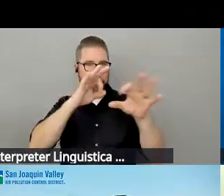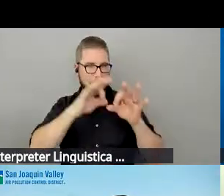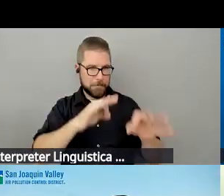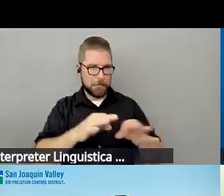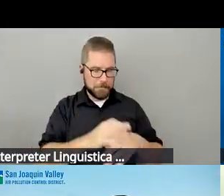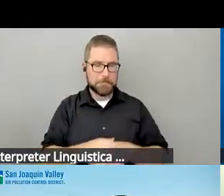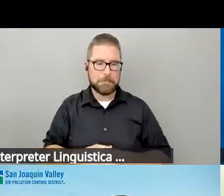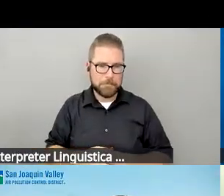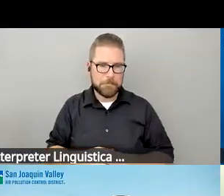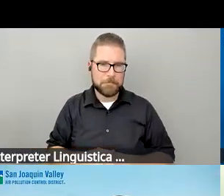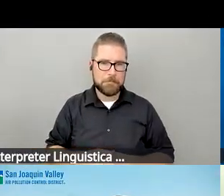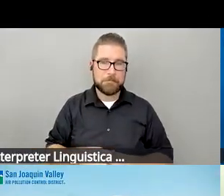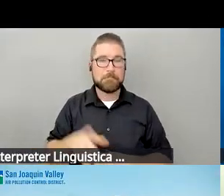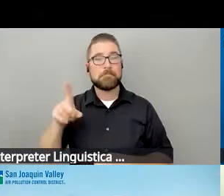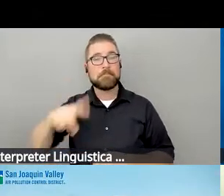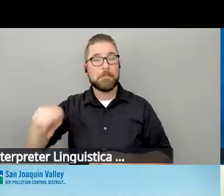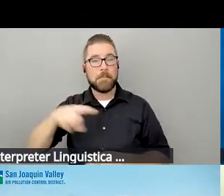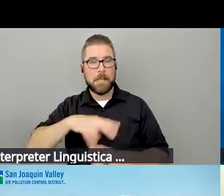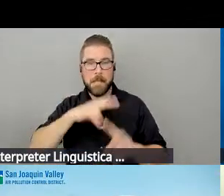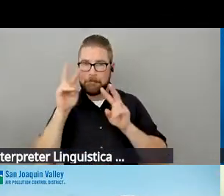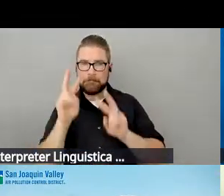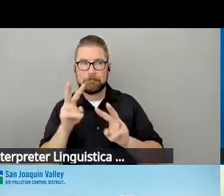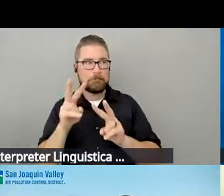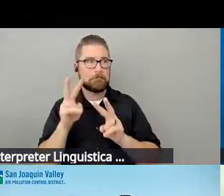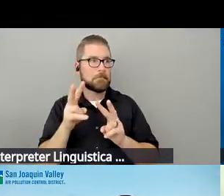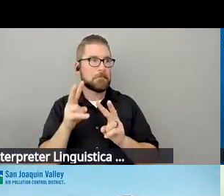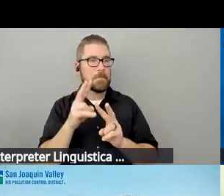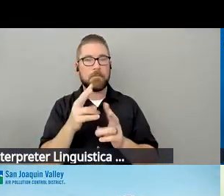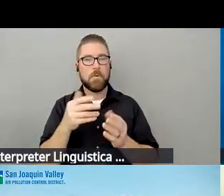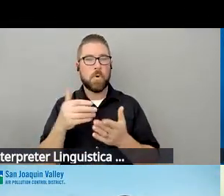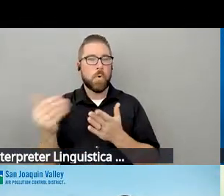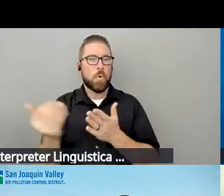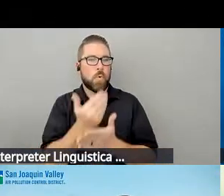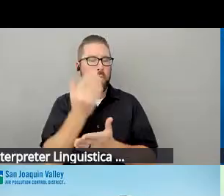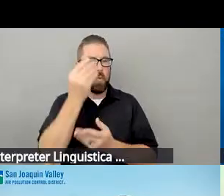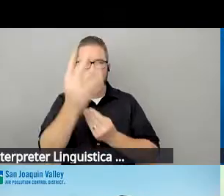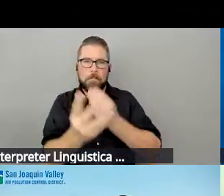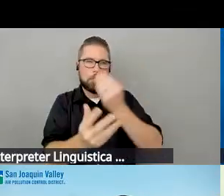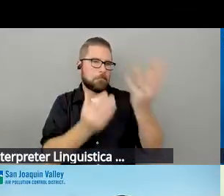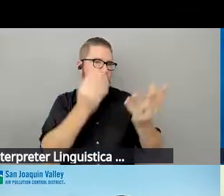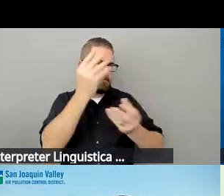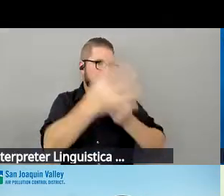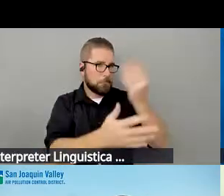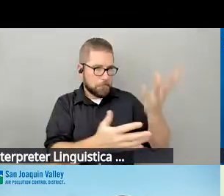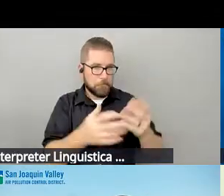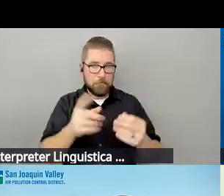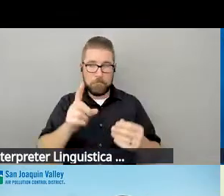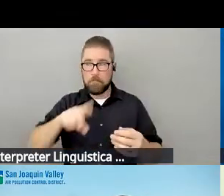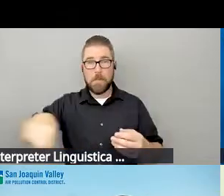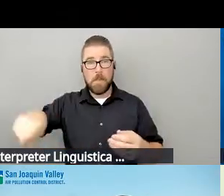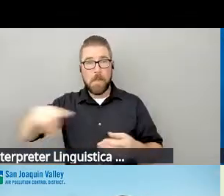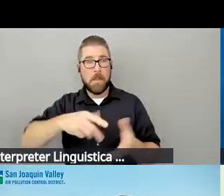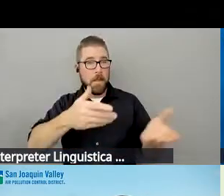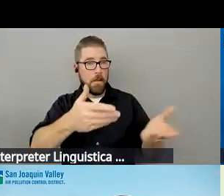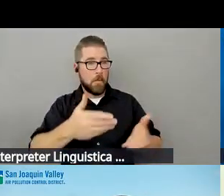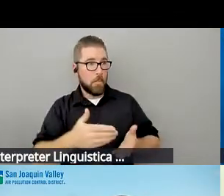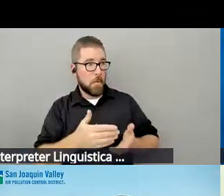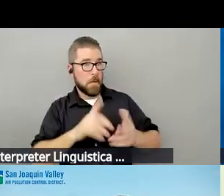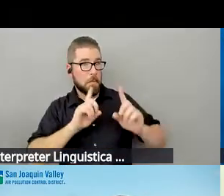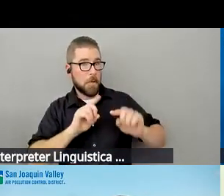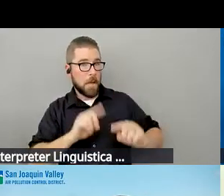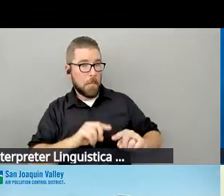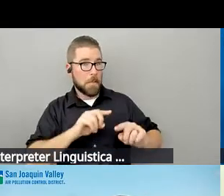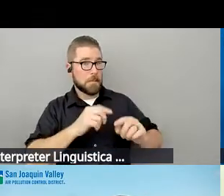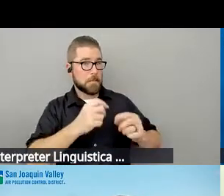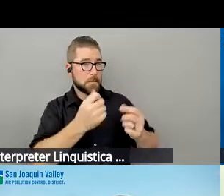you all with updates on where they are in the work, and they welcome your questions, comments, and feedback. We would now like to pass